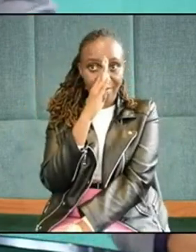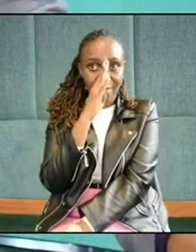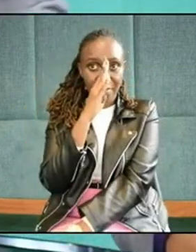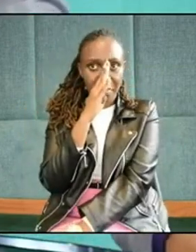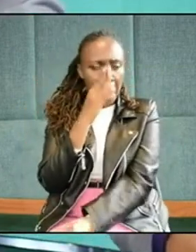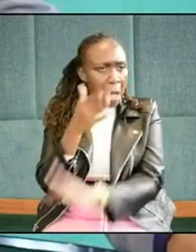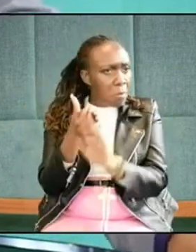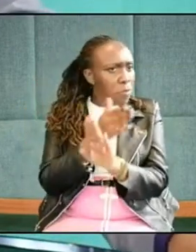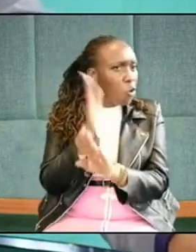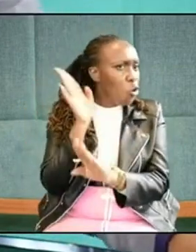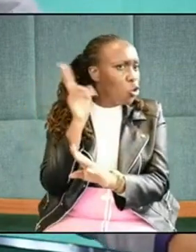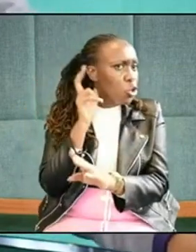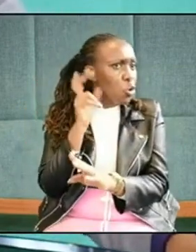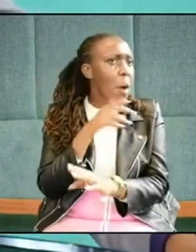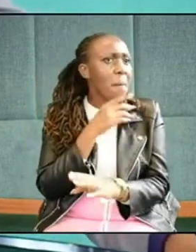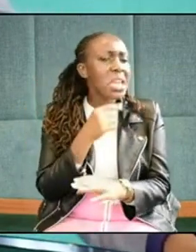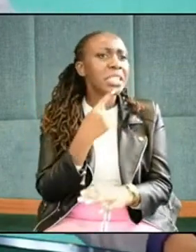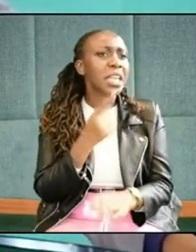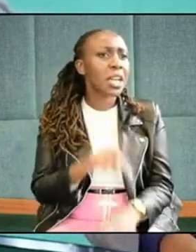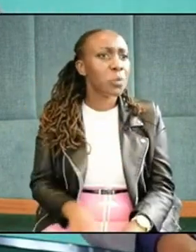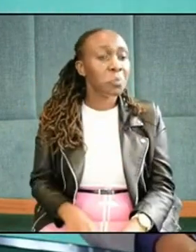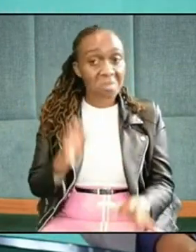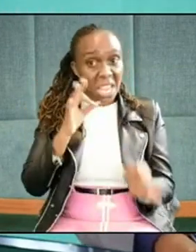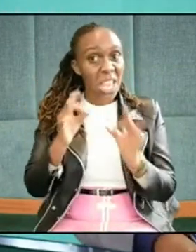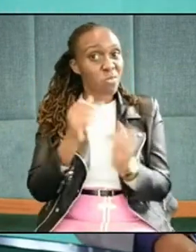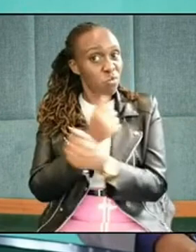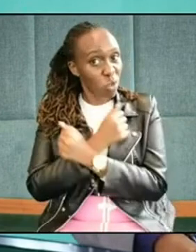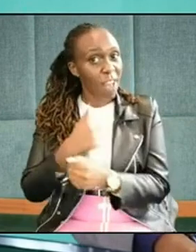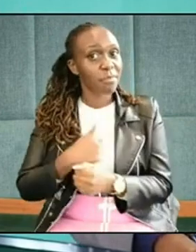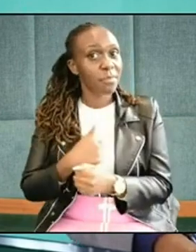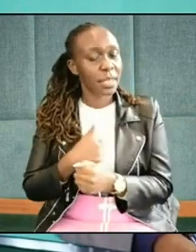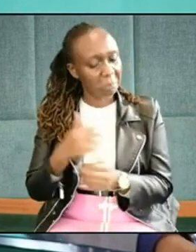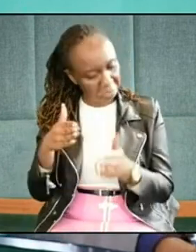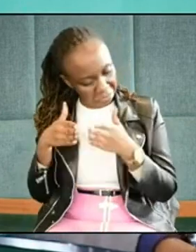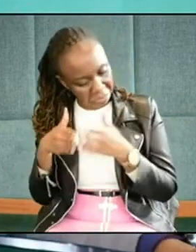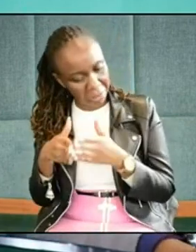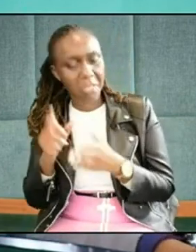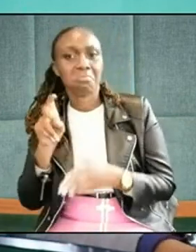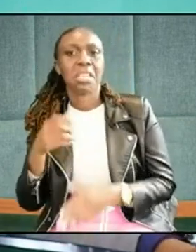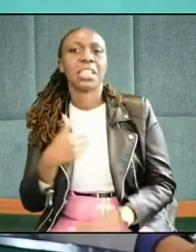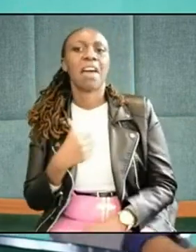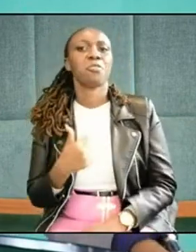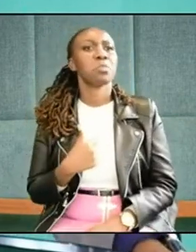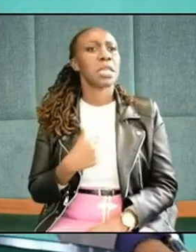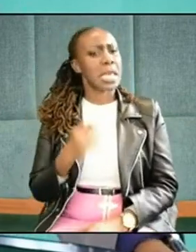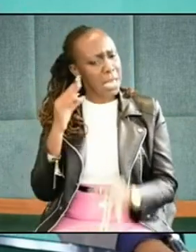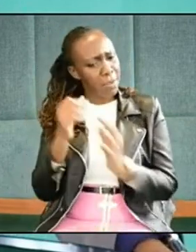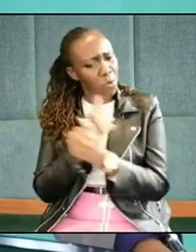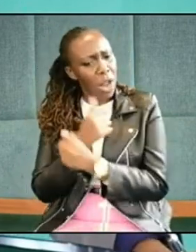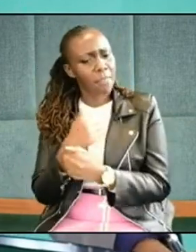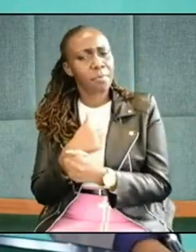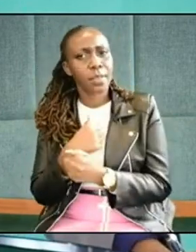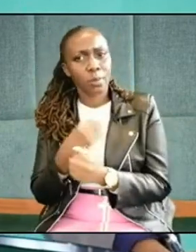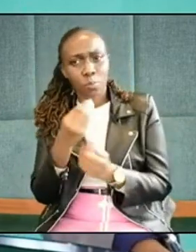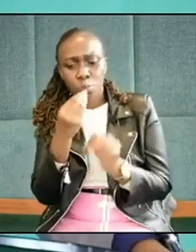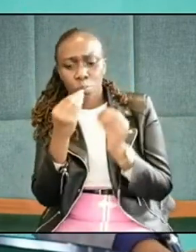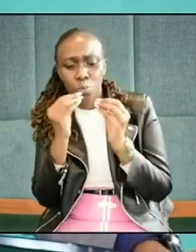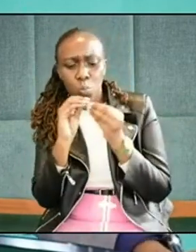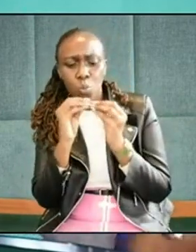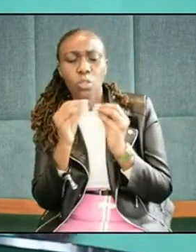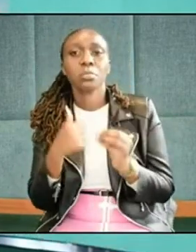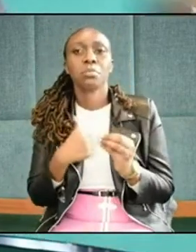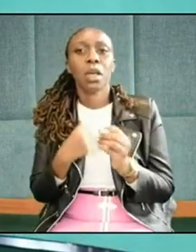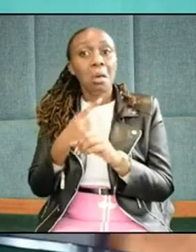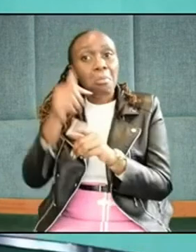men saying, if you love me, sleep with me. If you love me, kiss me. But Judas